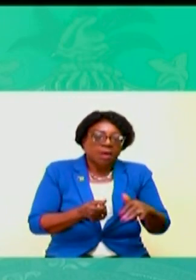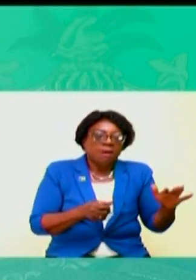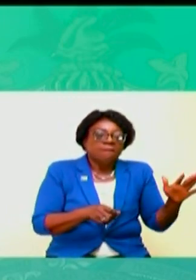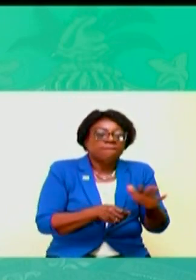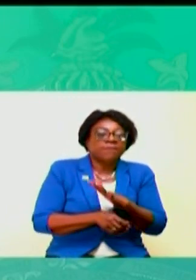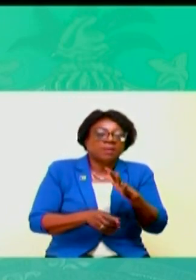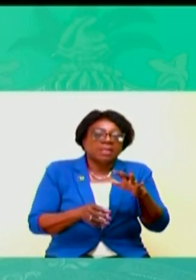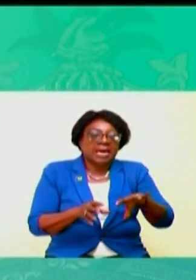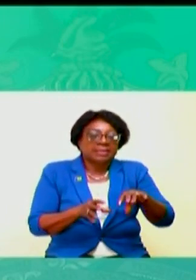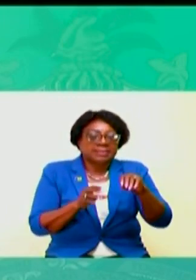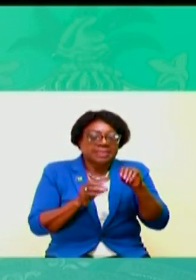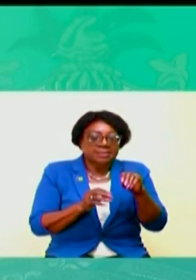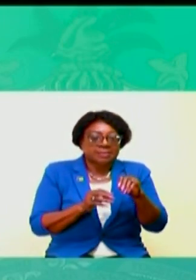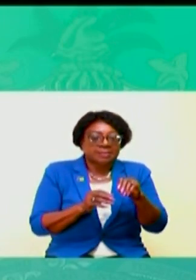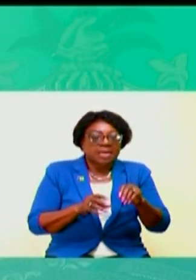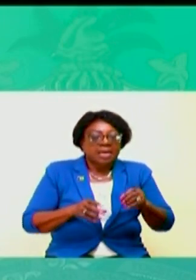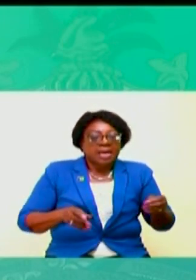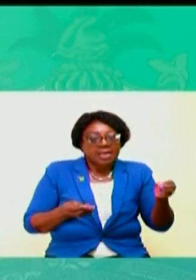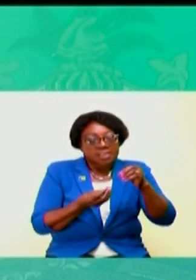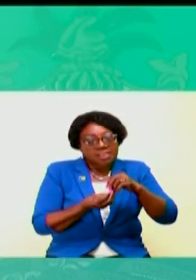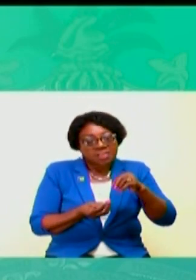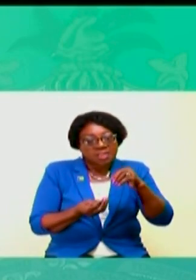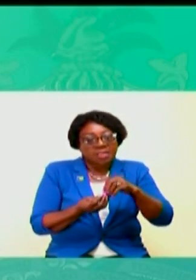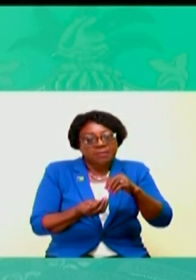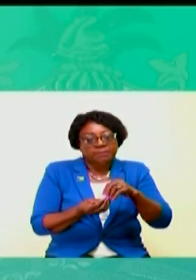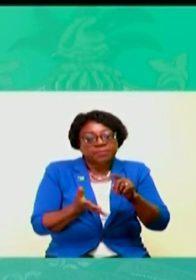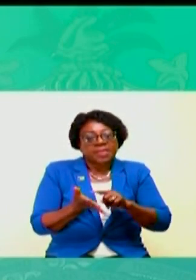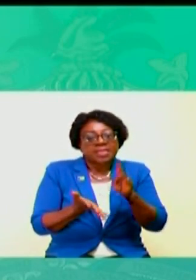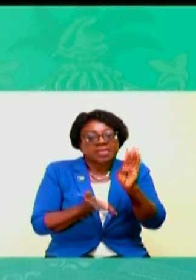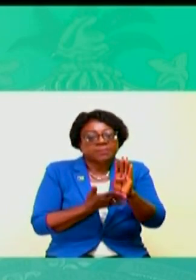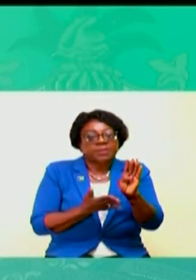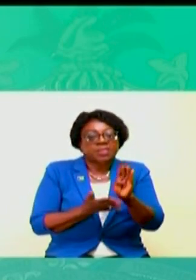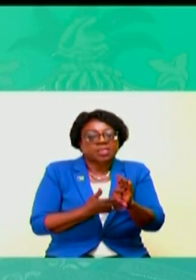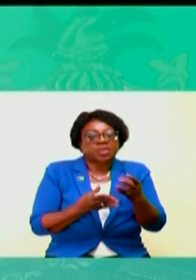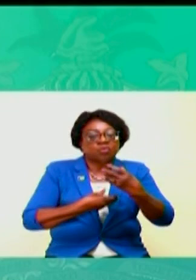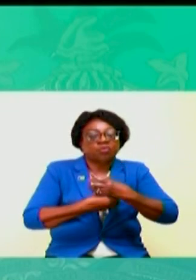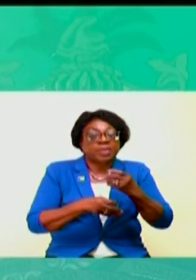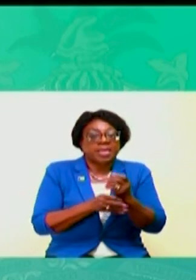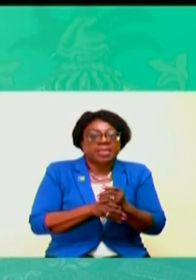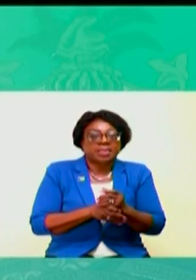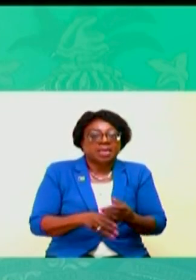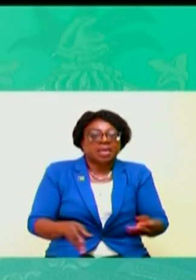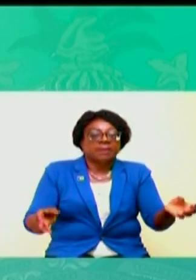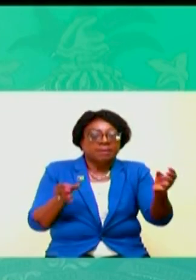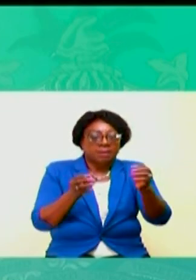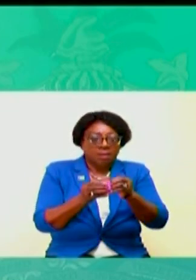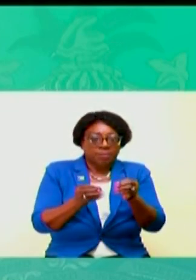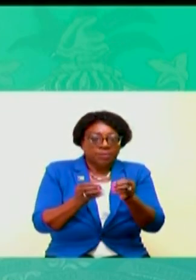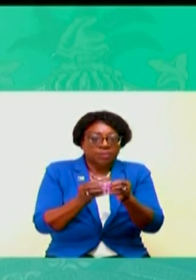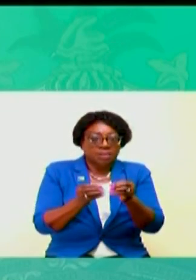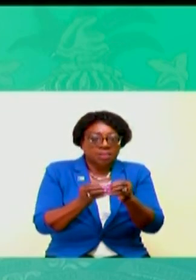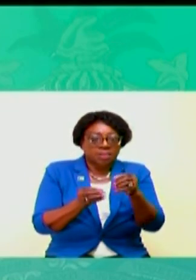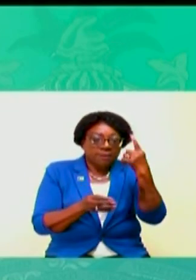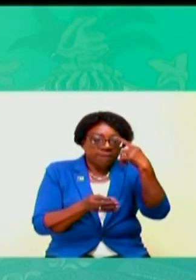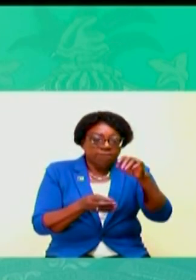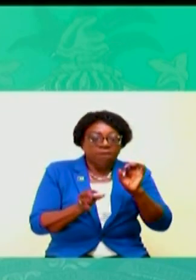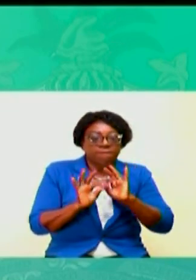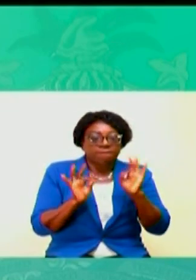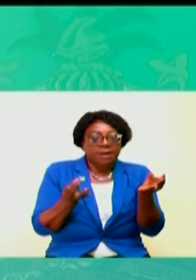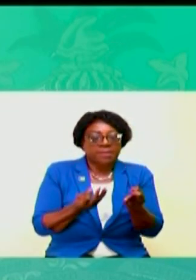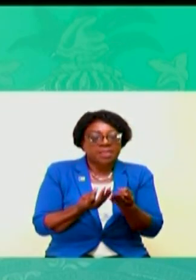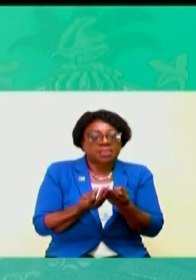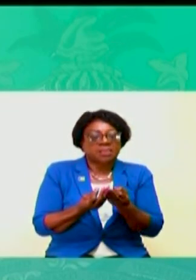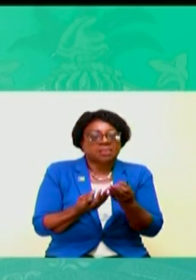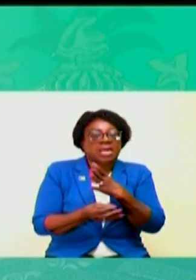Deputy Speaker. Additionally, this budget creates additional opportunities for families